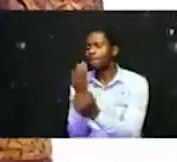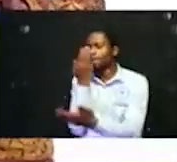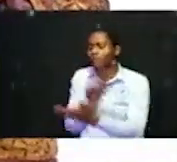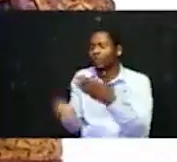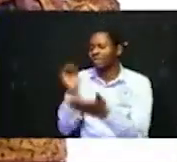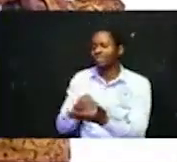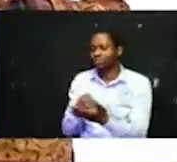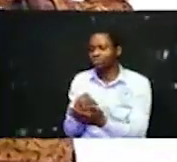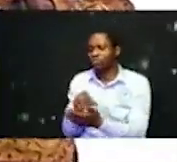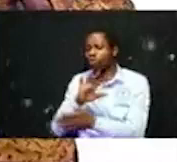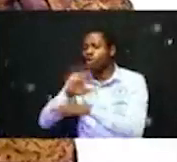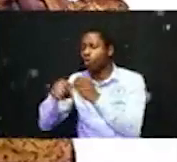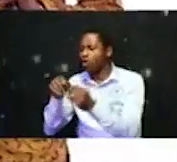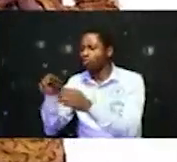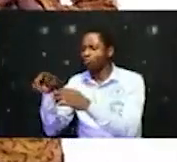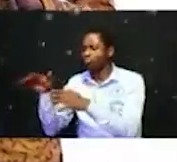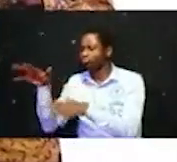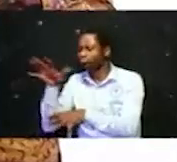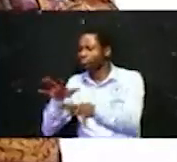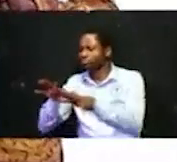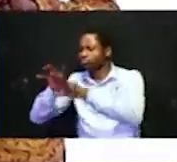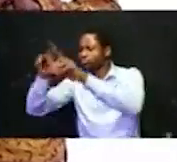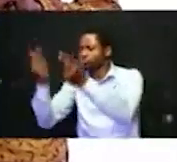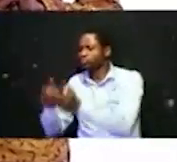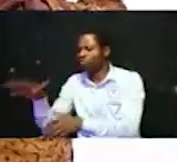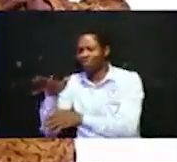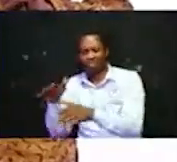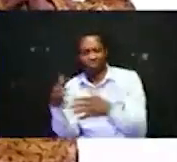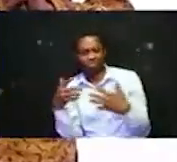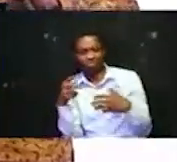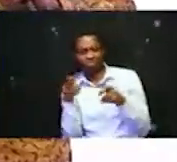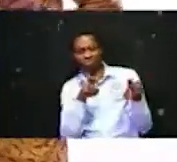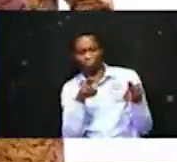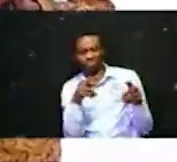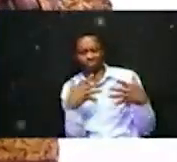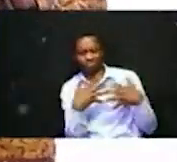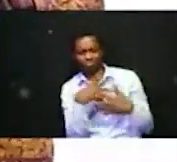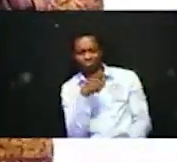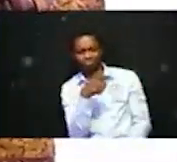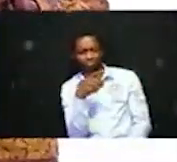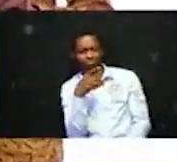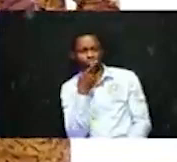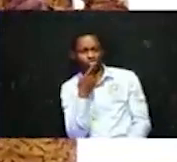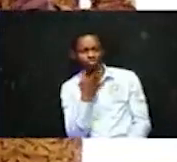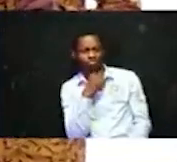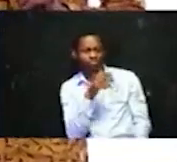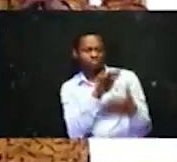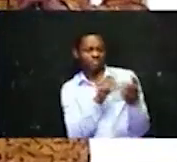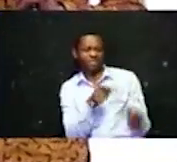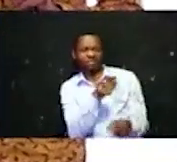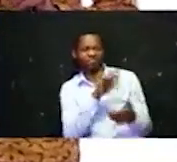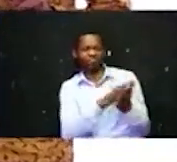Now smartphone nyuma eti enkron okenkan efin yimu adu ensia kono a na o kan safa Paul ho se odru Jerusalem